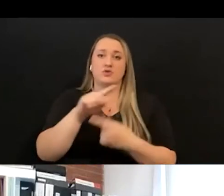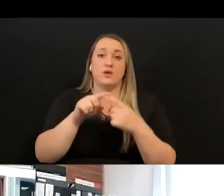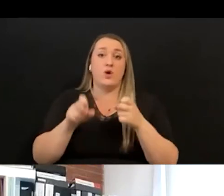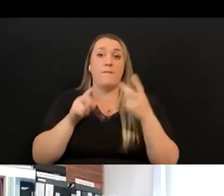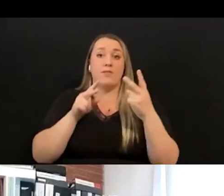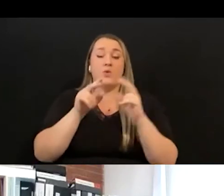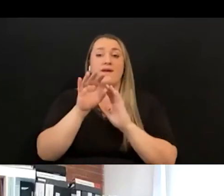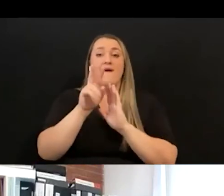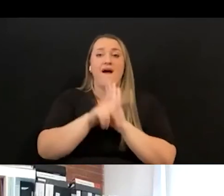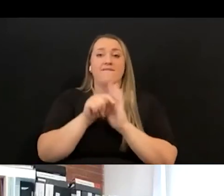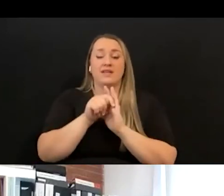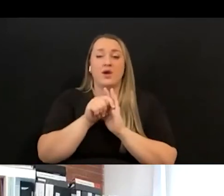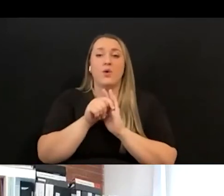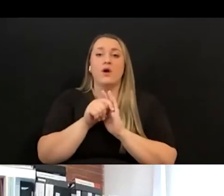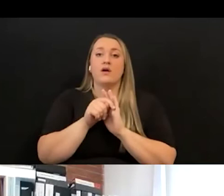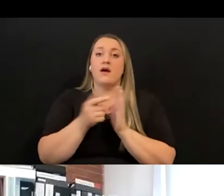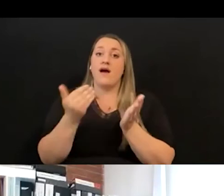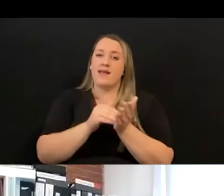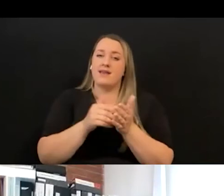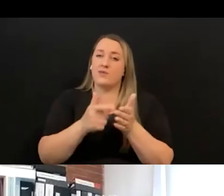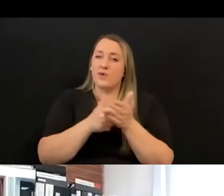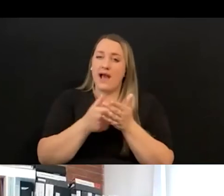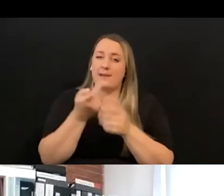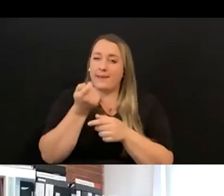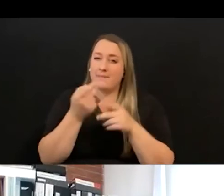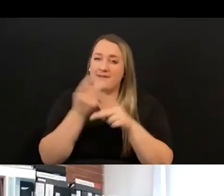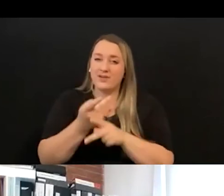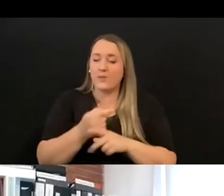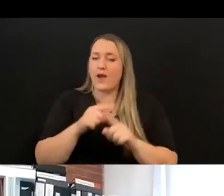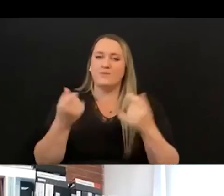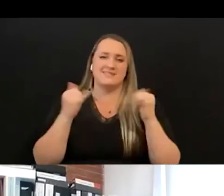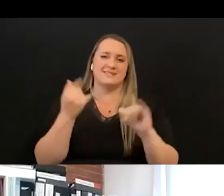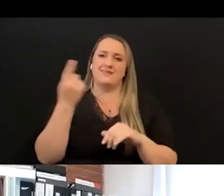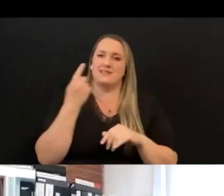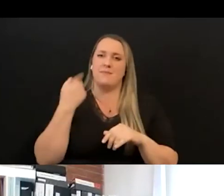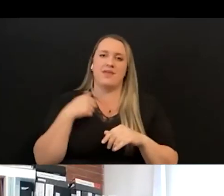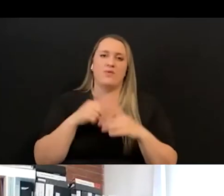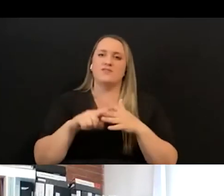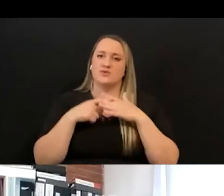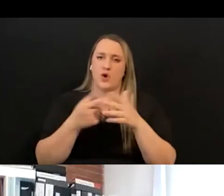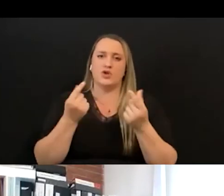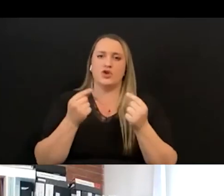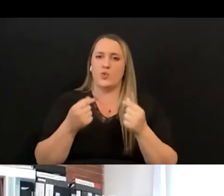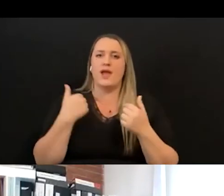this took a little bit of figuring out for us, but it's something that we've implemented now, and we